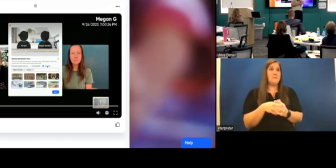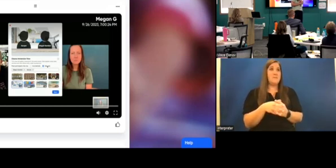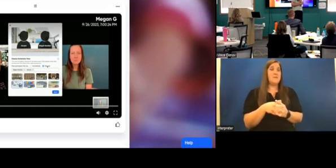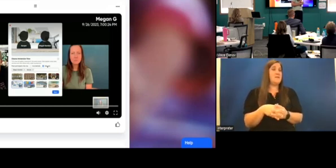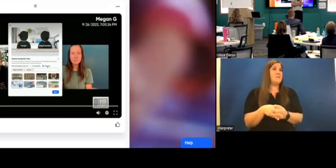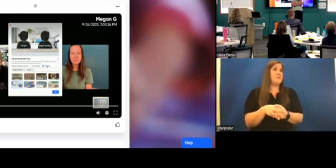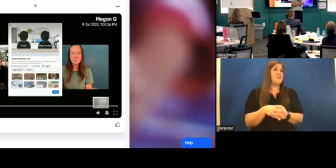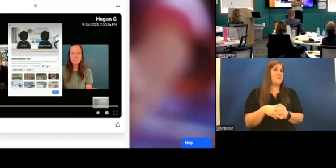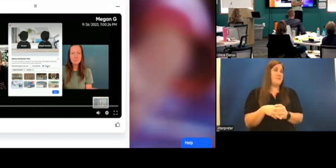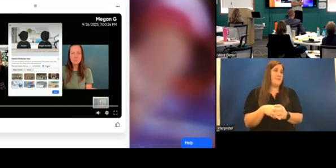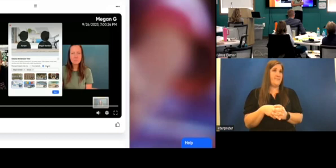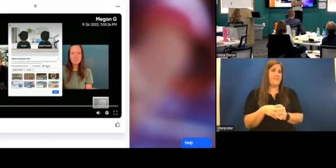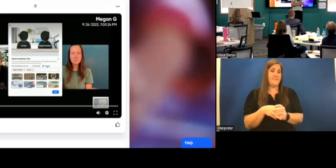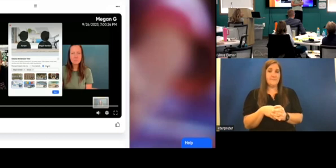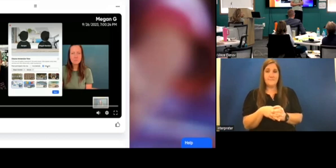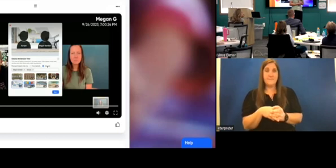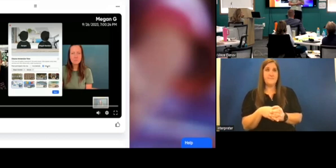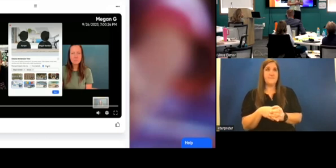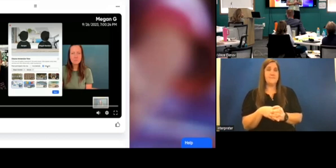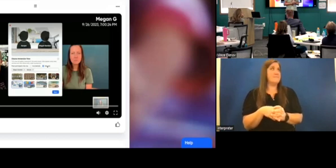This is the next. Does it need to be this computer?